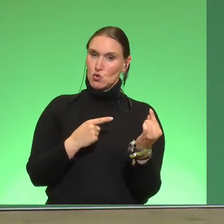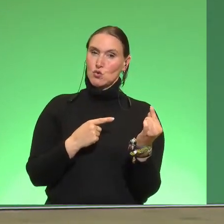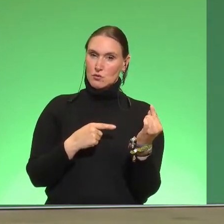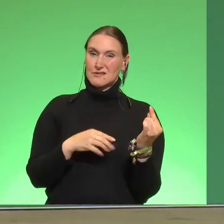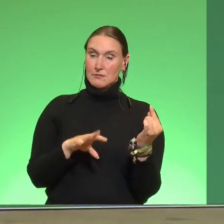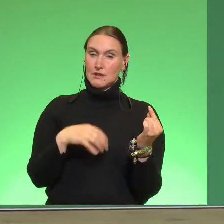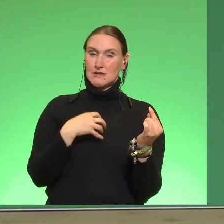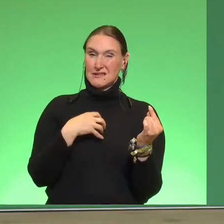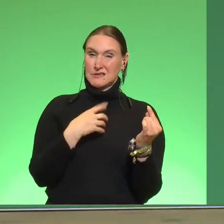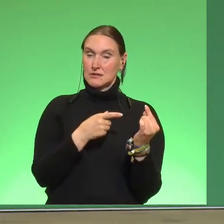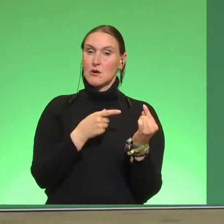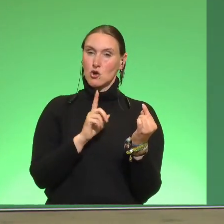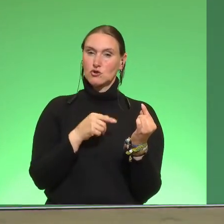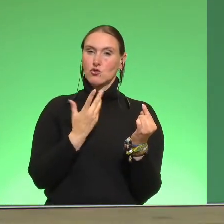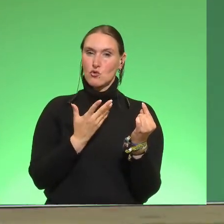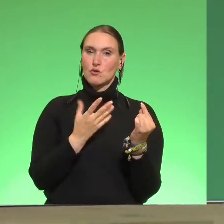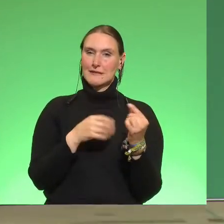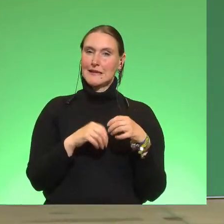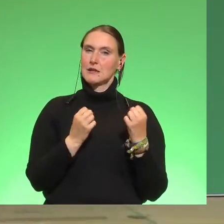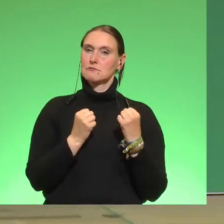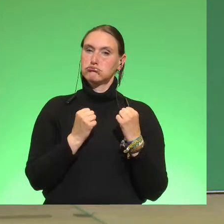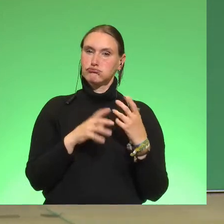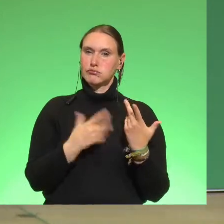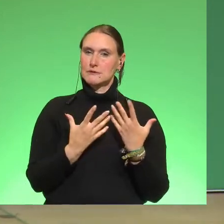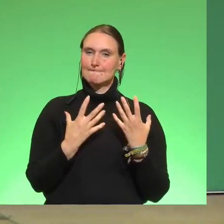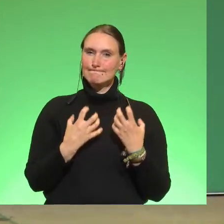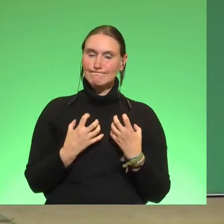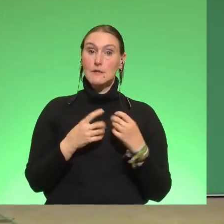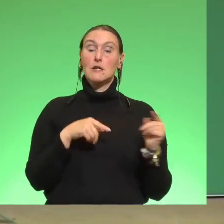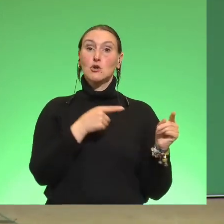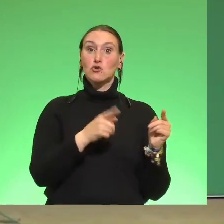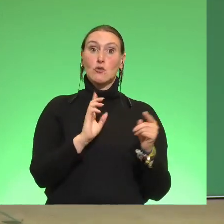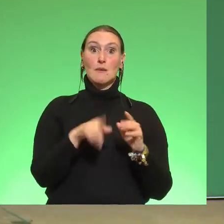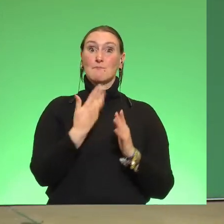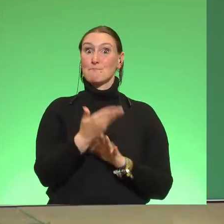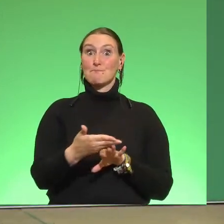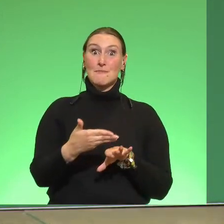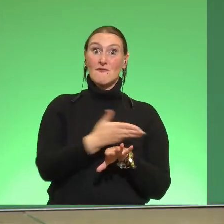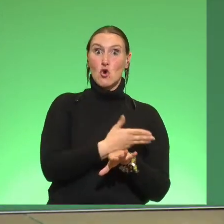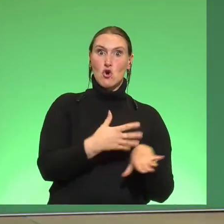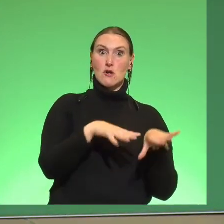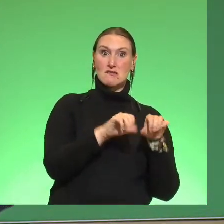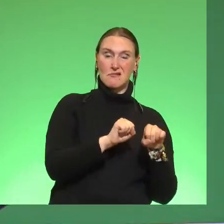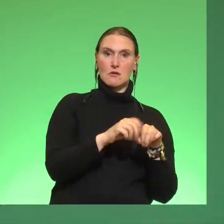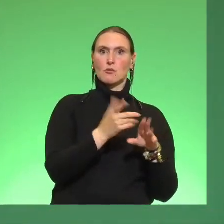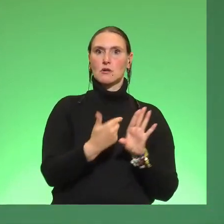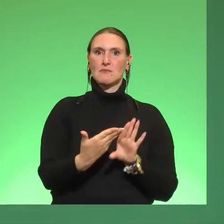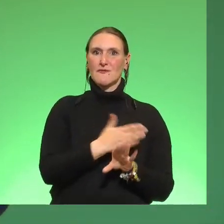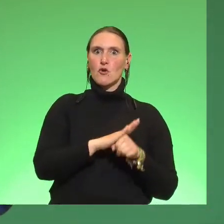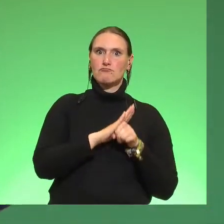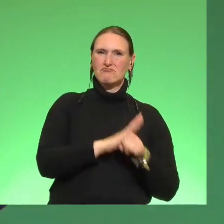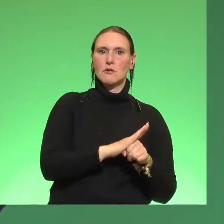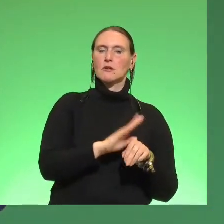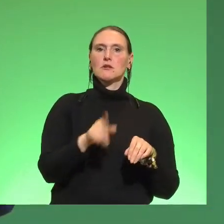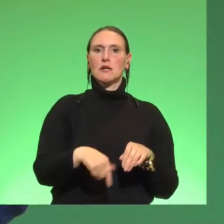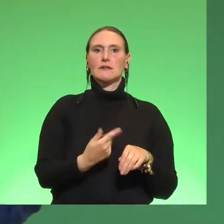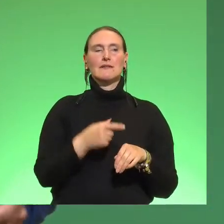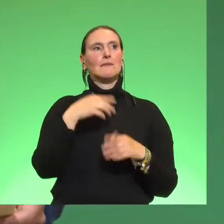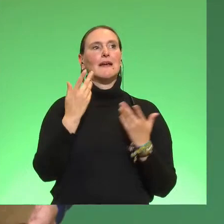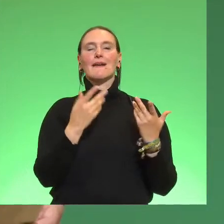the insurrectionary yearnings before the oppressor or before empire make no sense, because it's a begging for